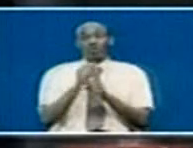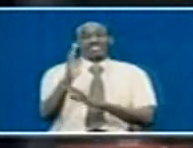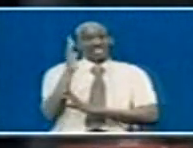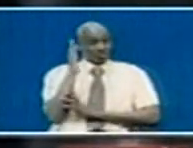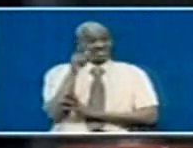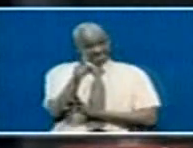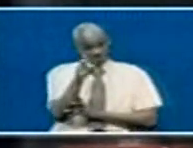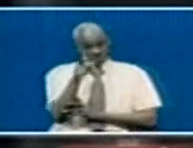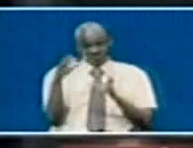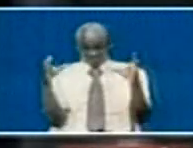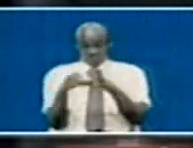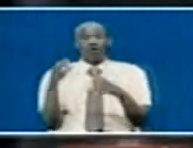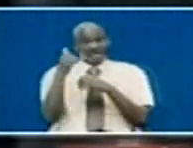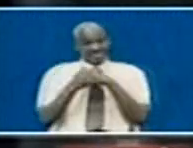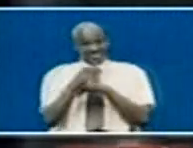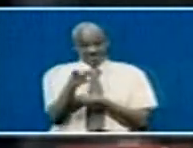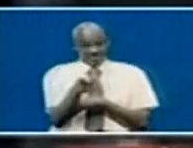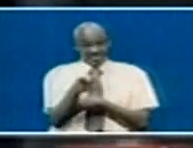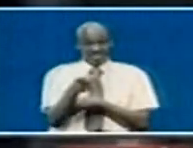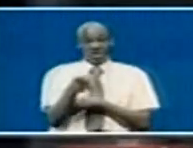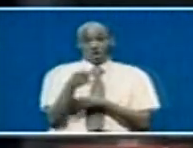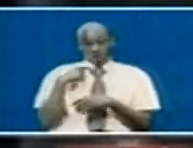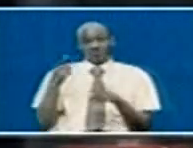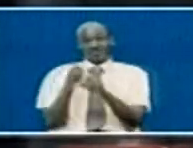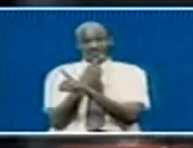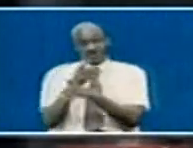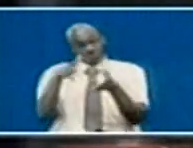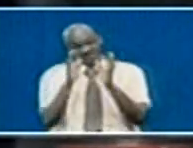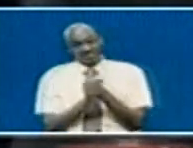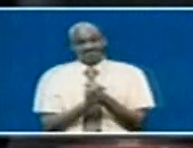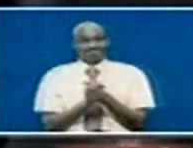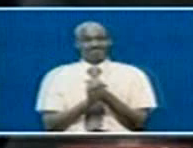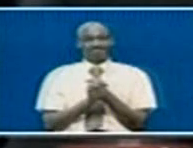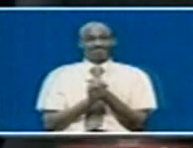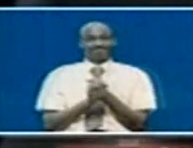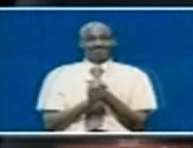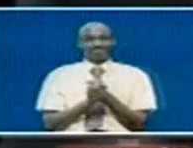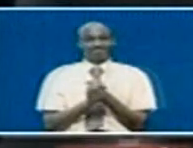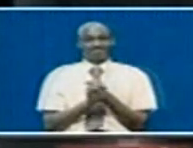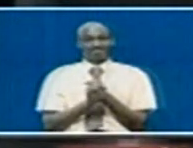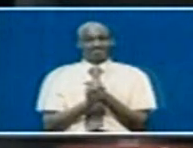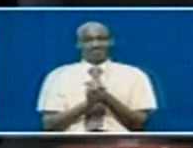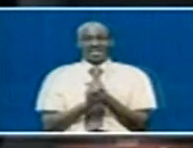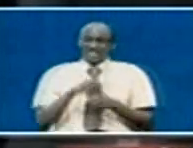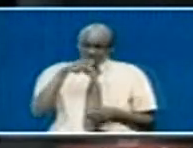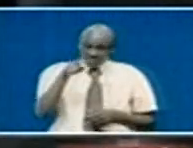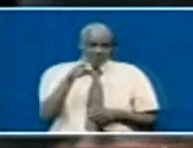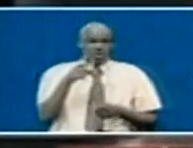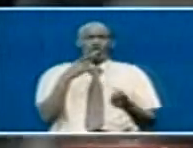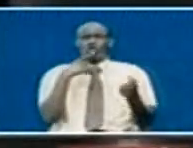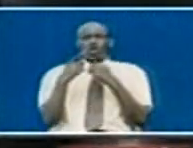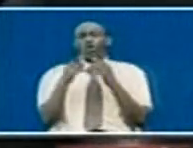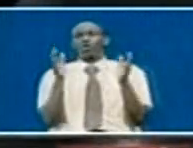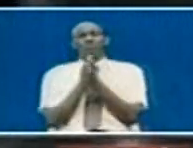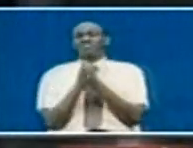and security of the country, of the infrastructure, and of the population, they don't talk properly